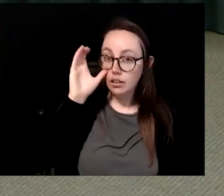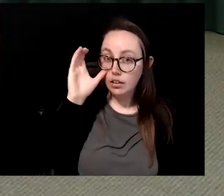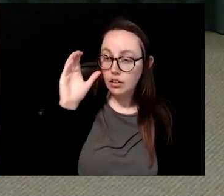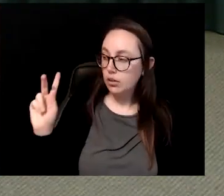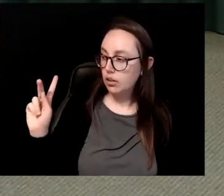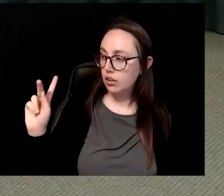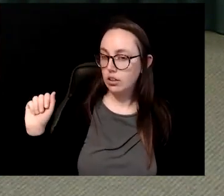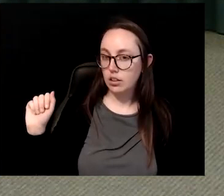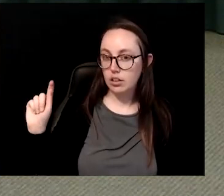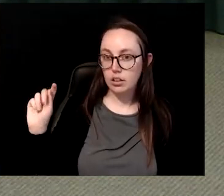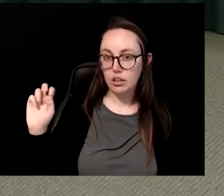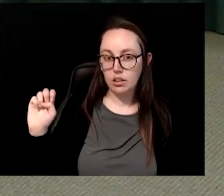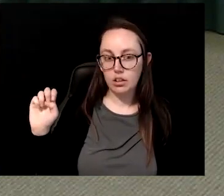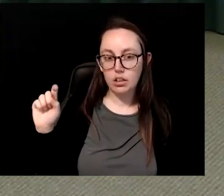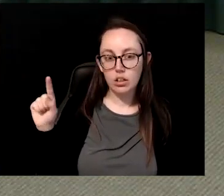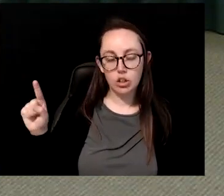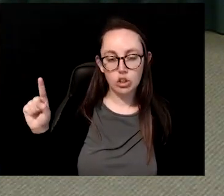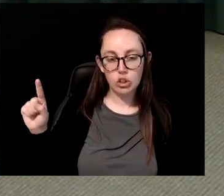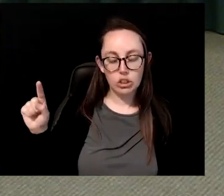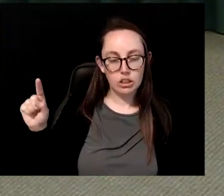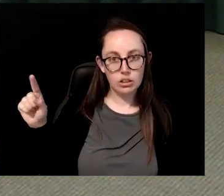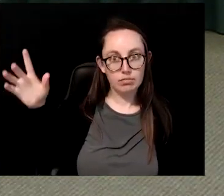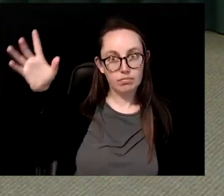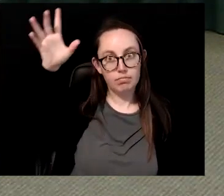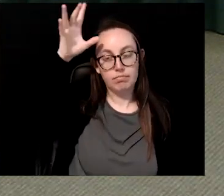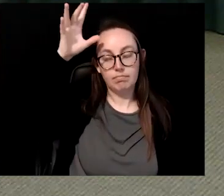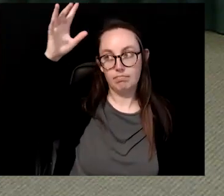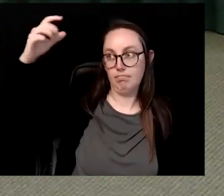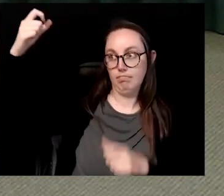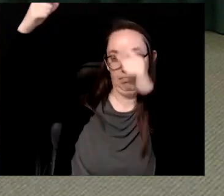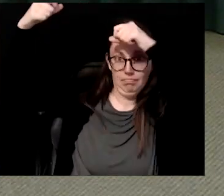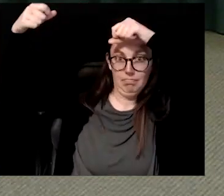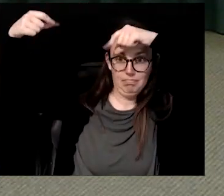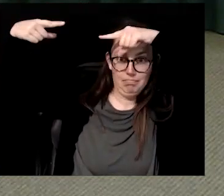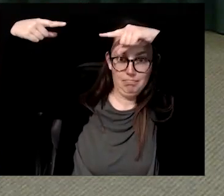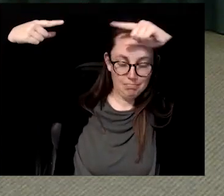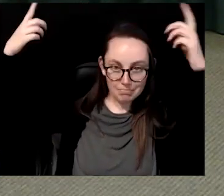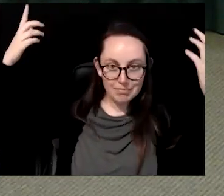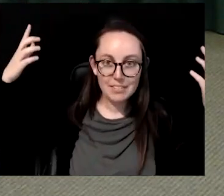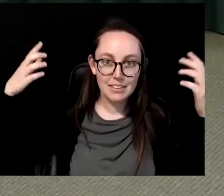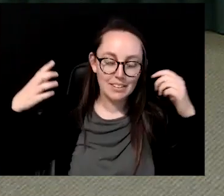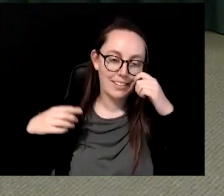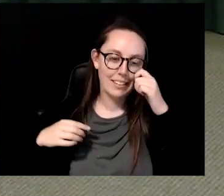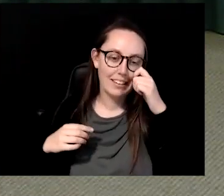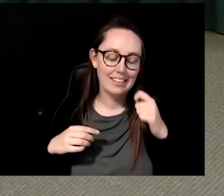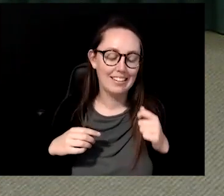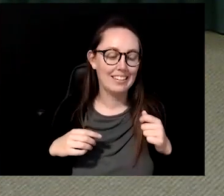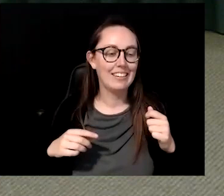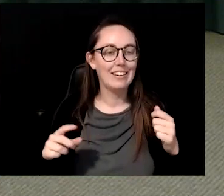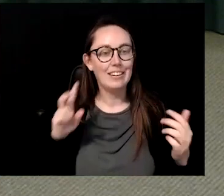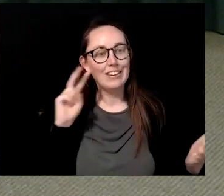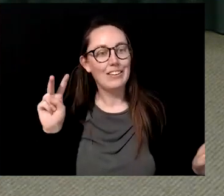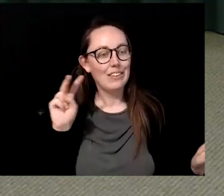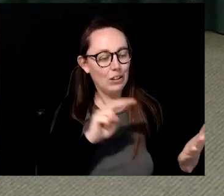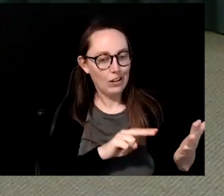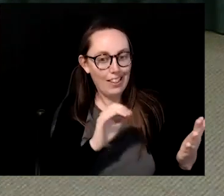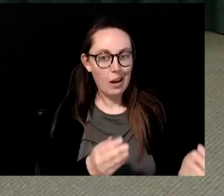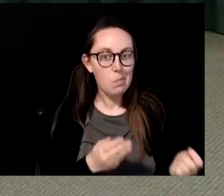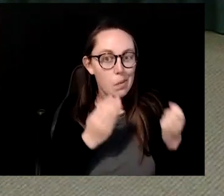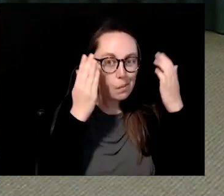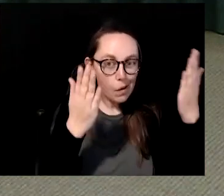my mind and I'm almost with her at this point uh but looking looking at the proposal that you have in the